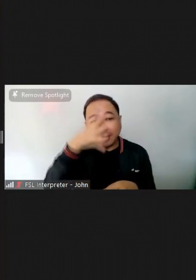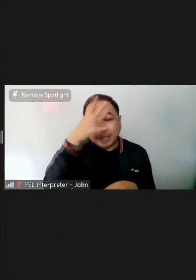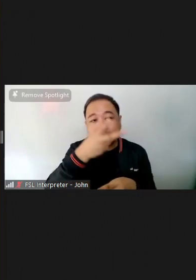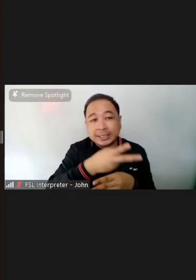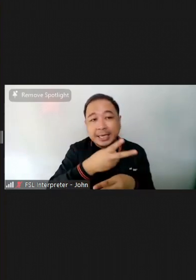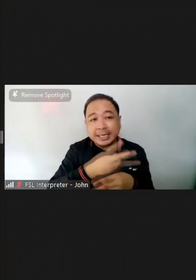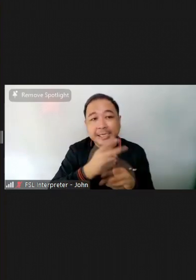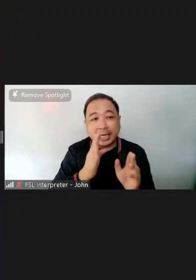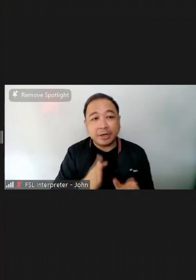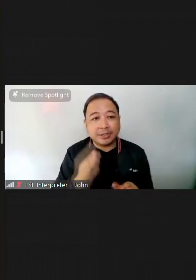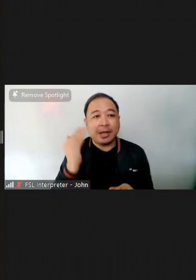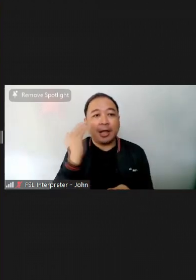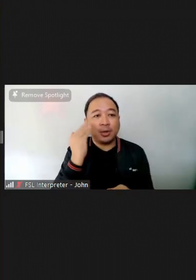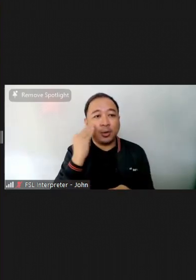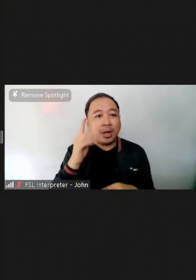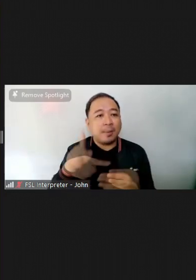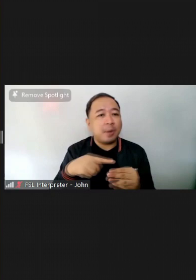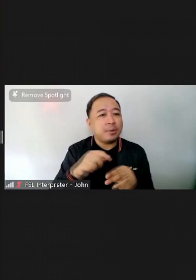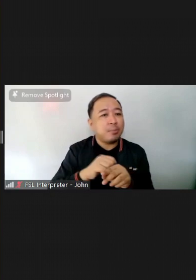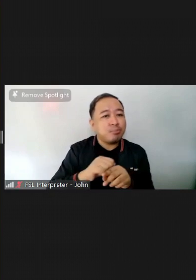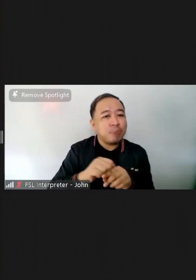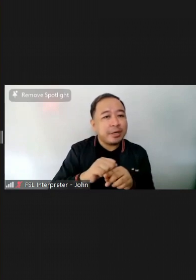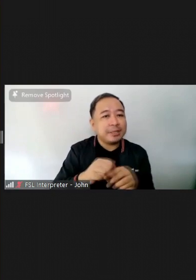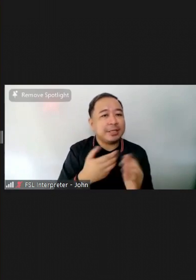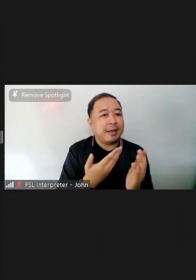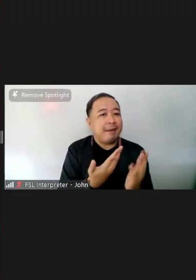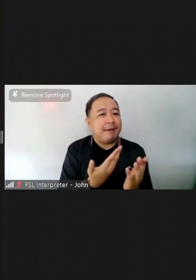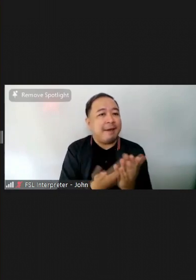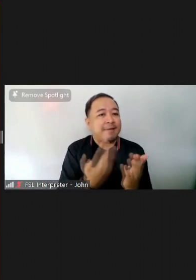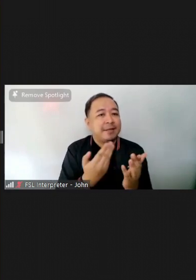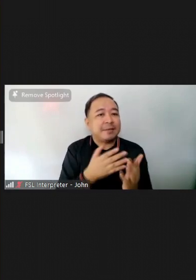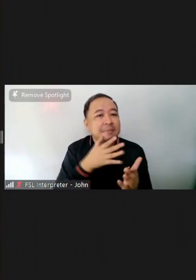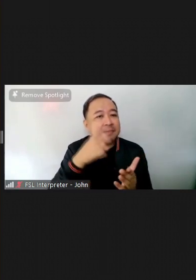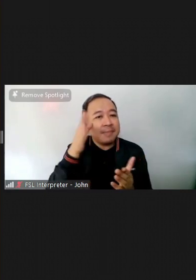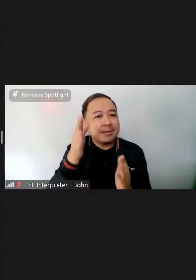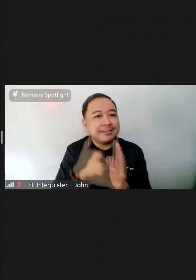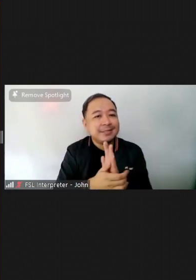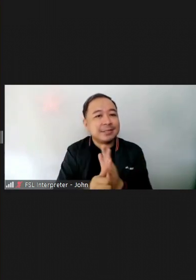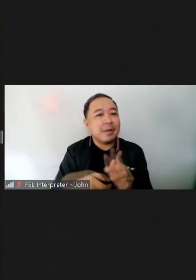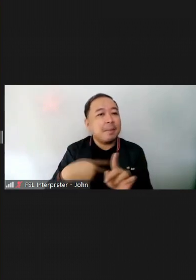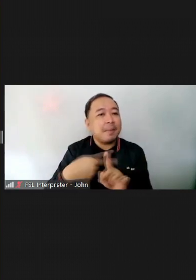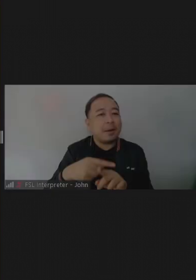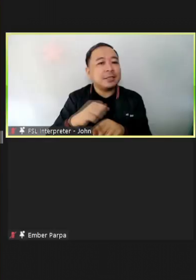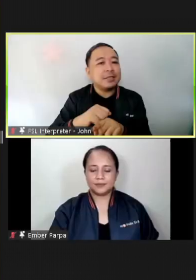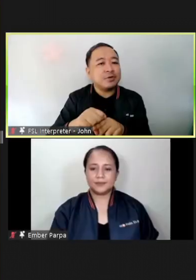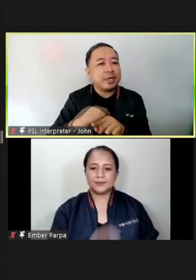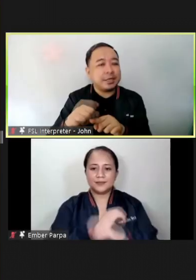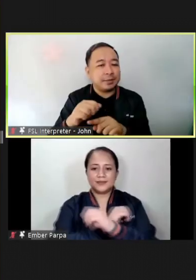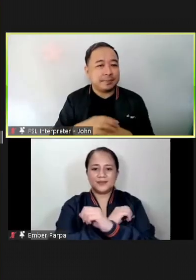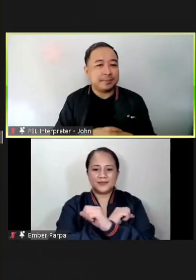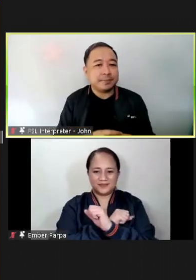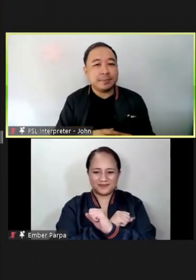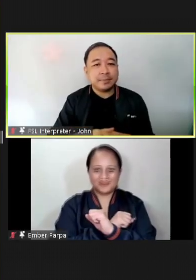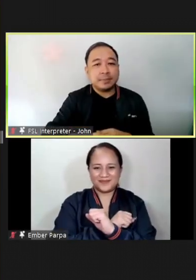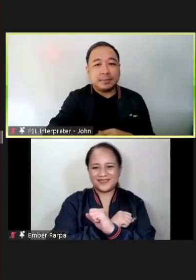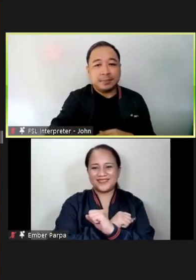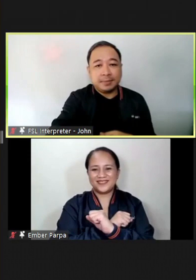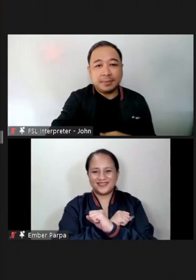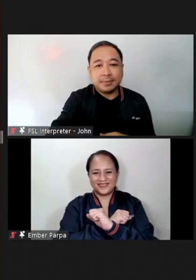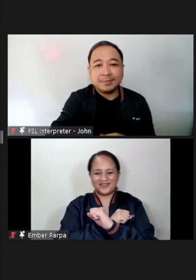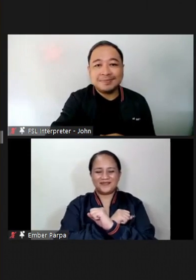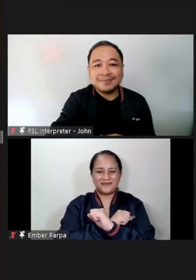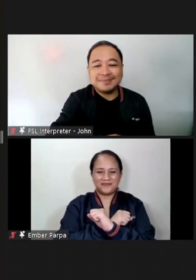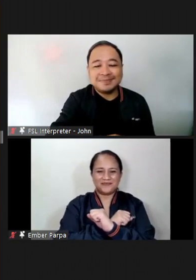practicing evidence-based parenting skills and positive training towards building. Next po for our